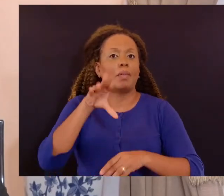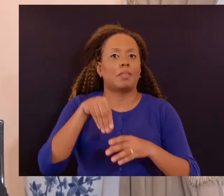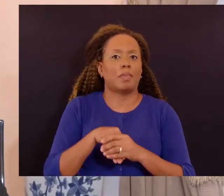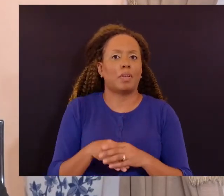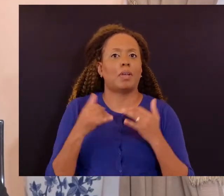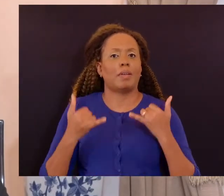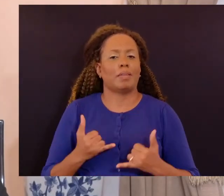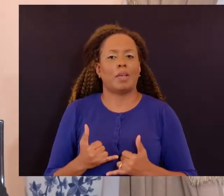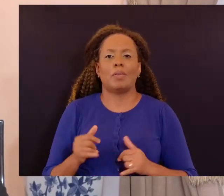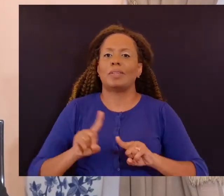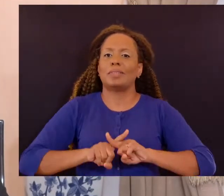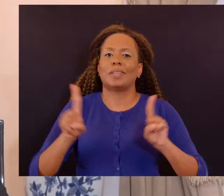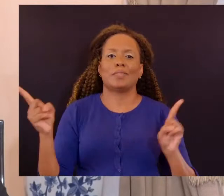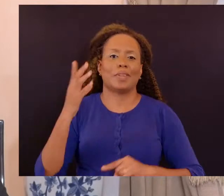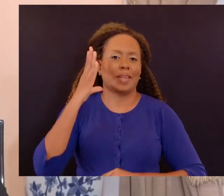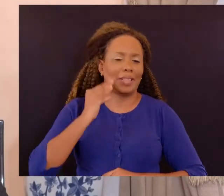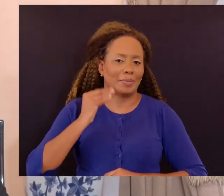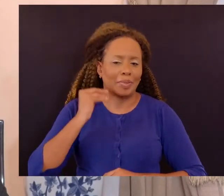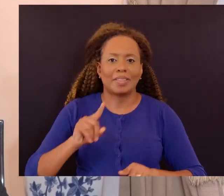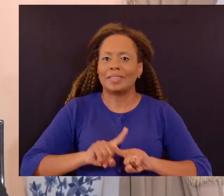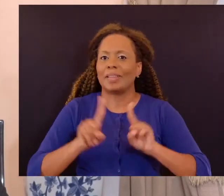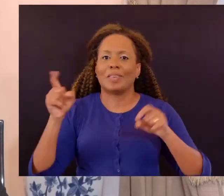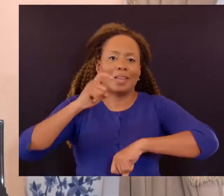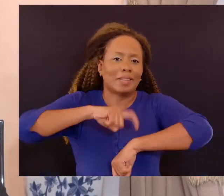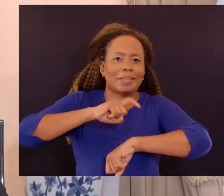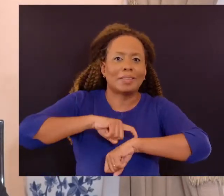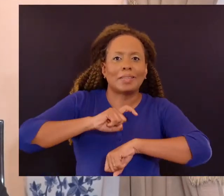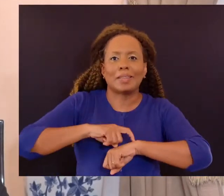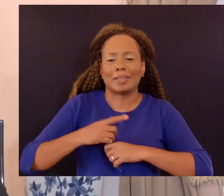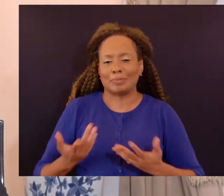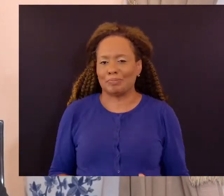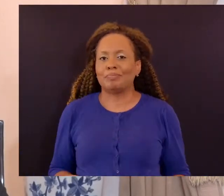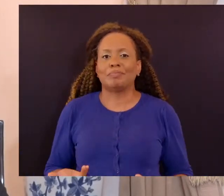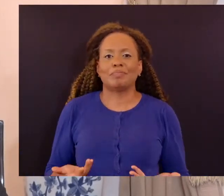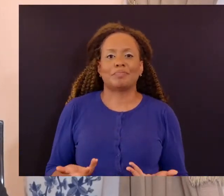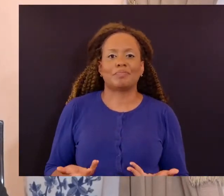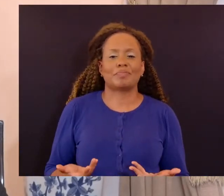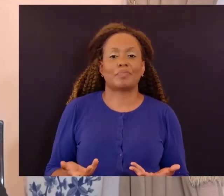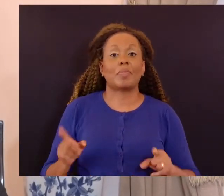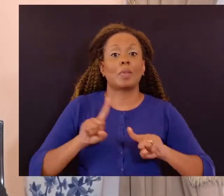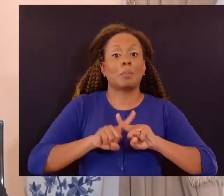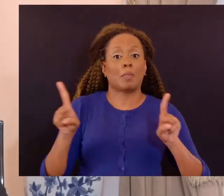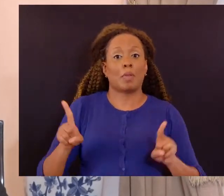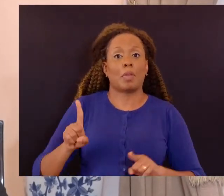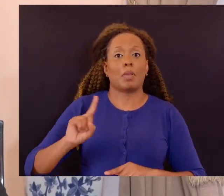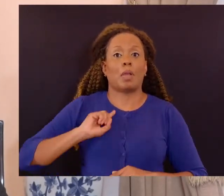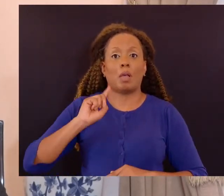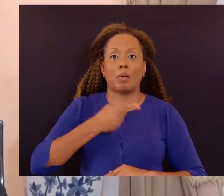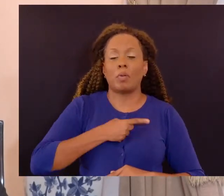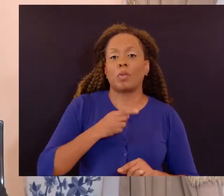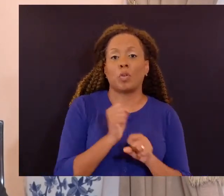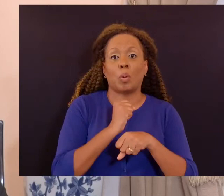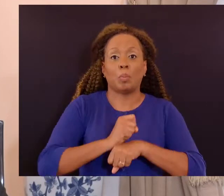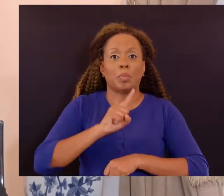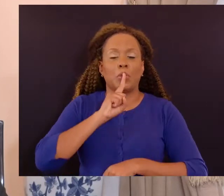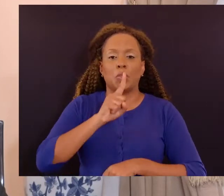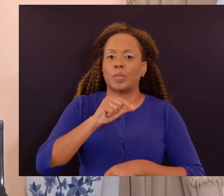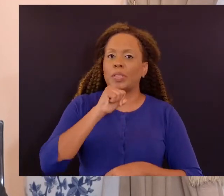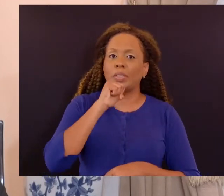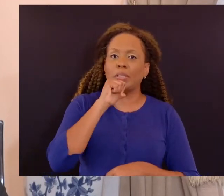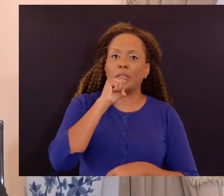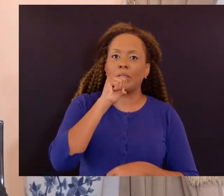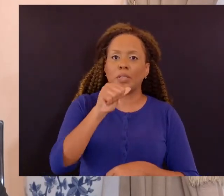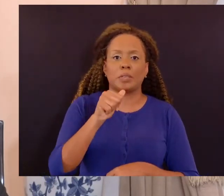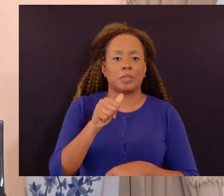are experiencing and certainly the difficulties in relation to space. But it is our intention that we will make sure that we don't leave any